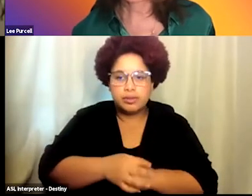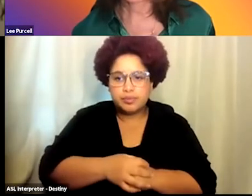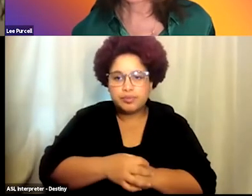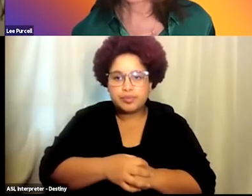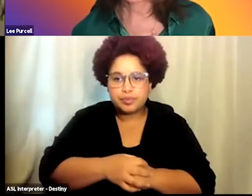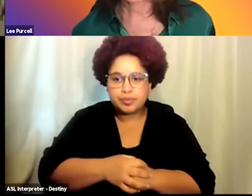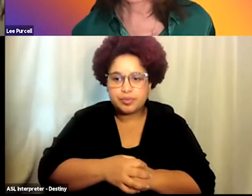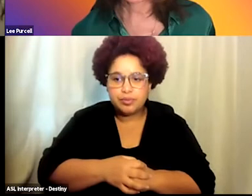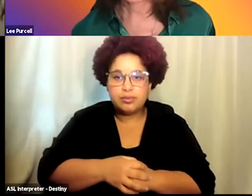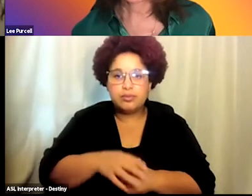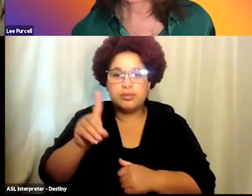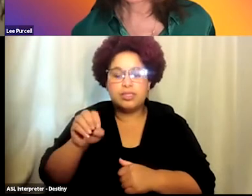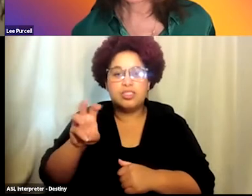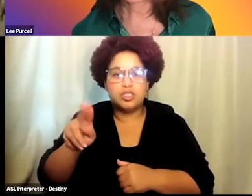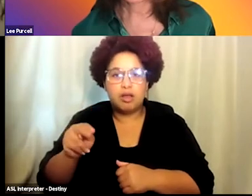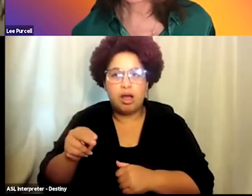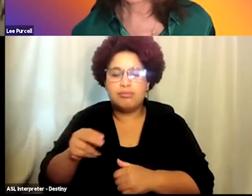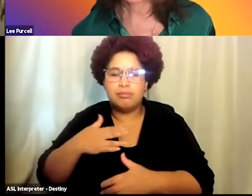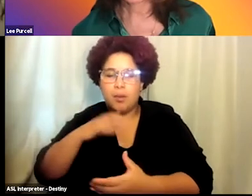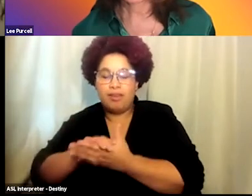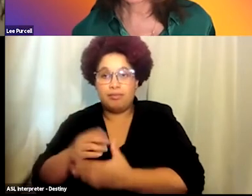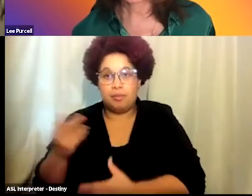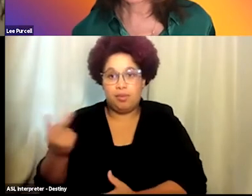And actually, Dawn and I, my wife and I,